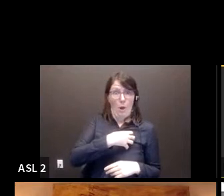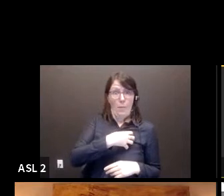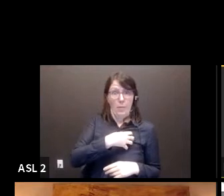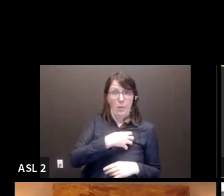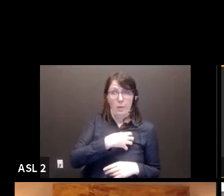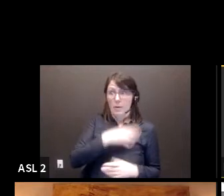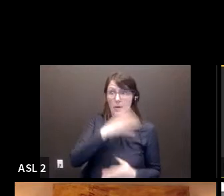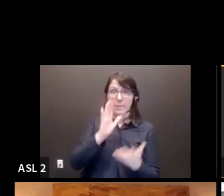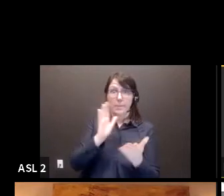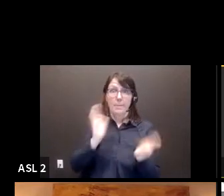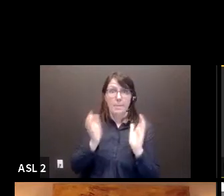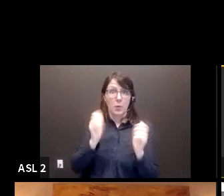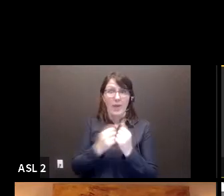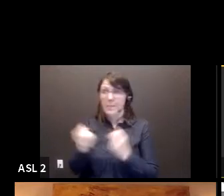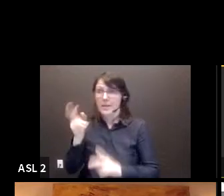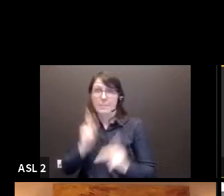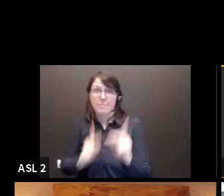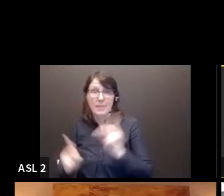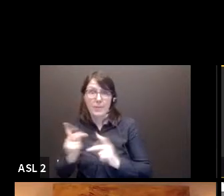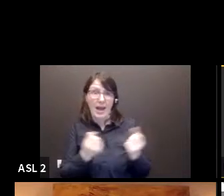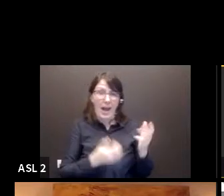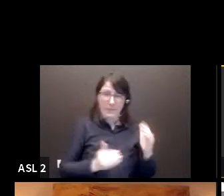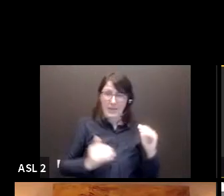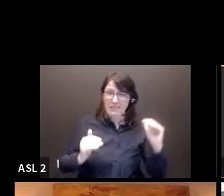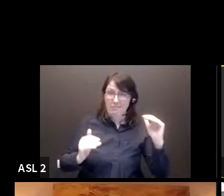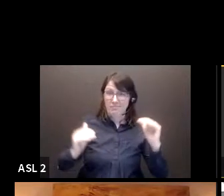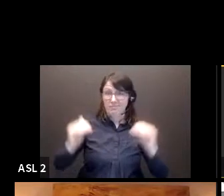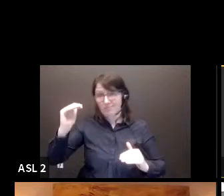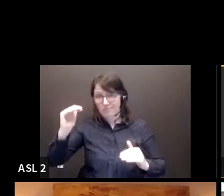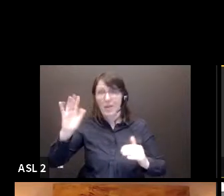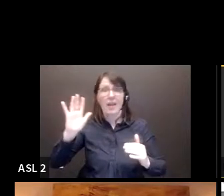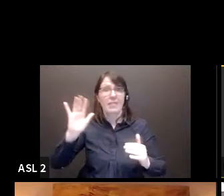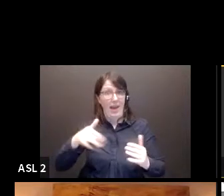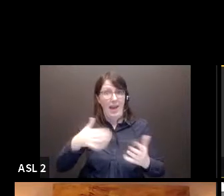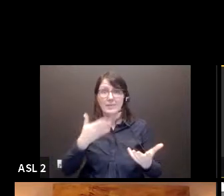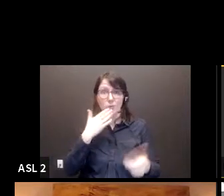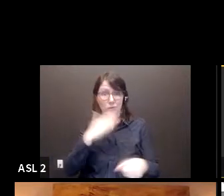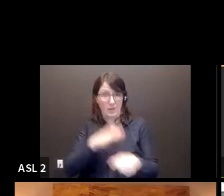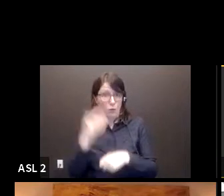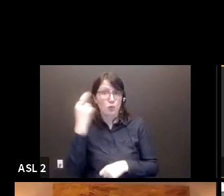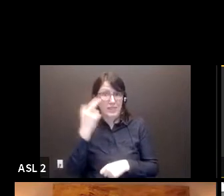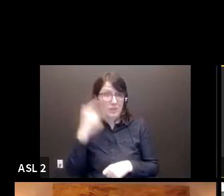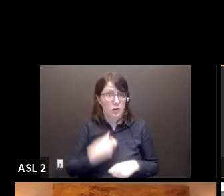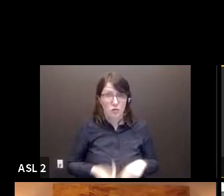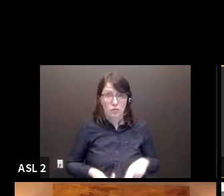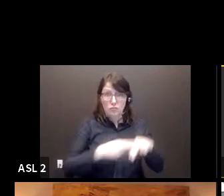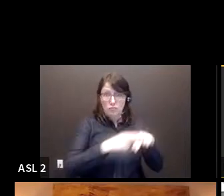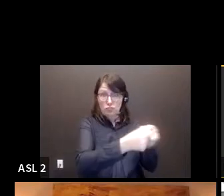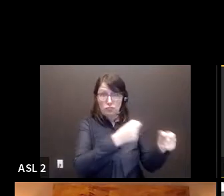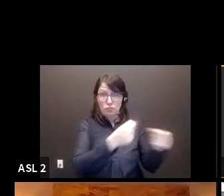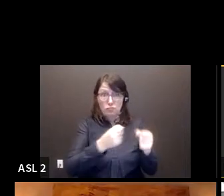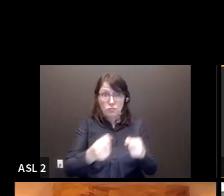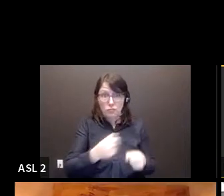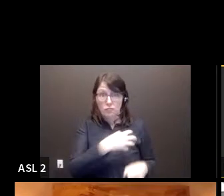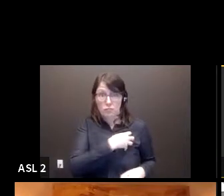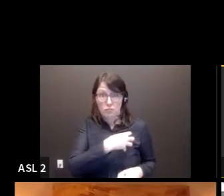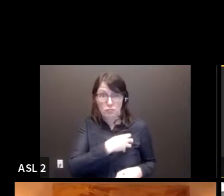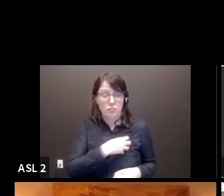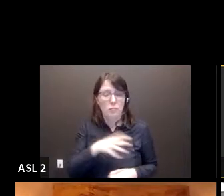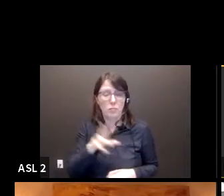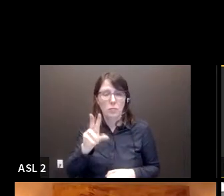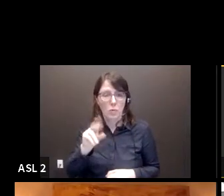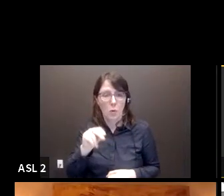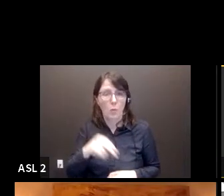justification for increased funding silly mentions that trust in policing is eroded as seen in the recent ops